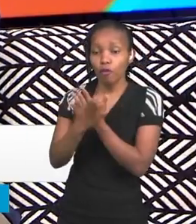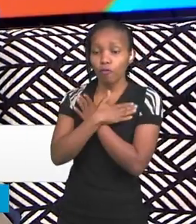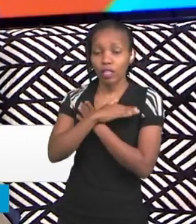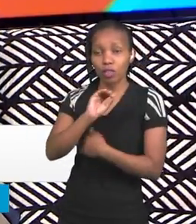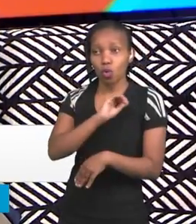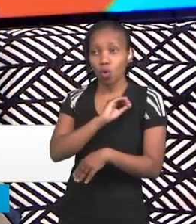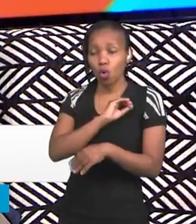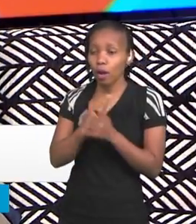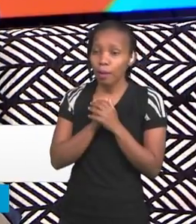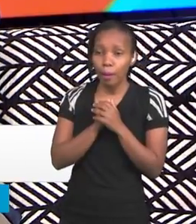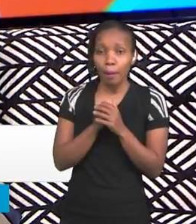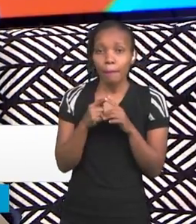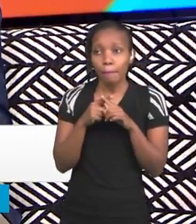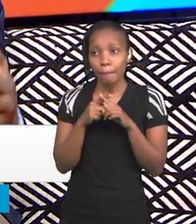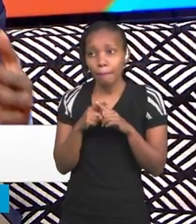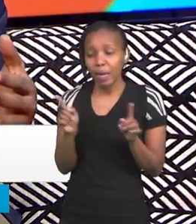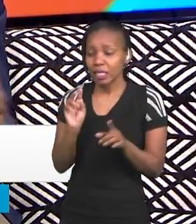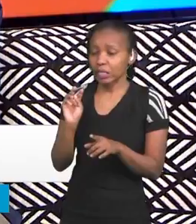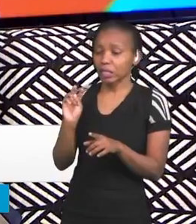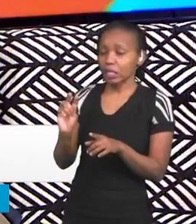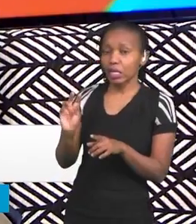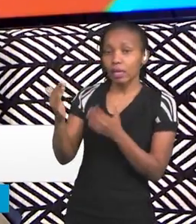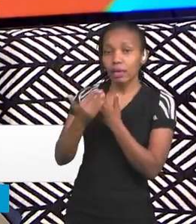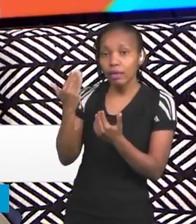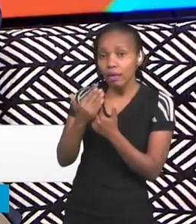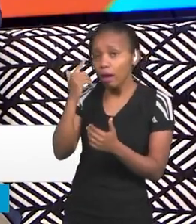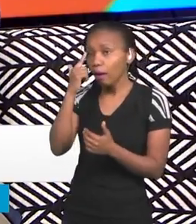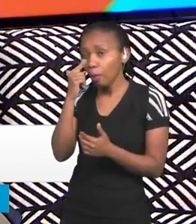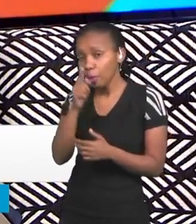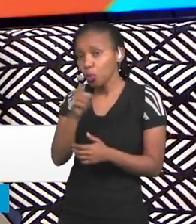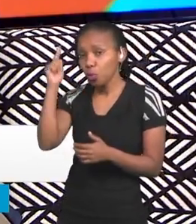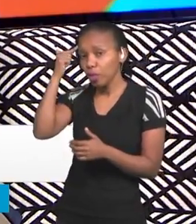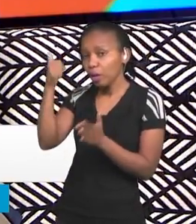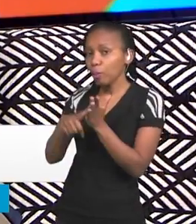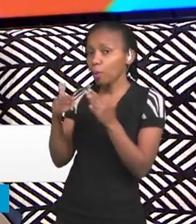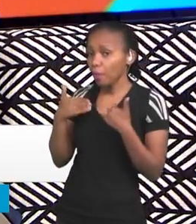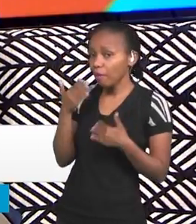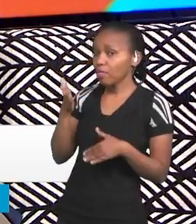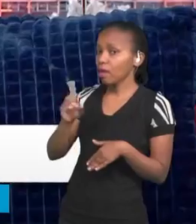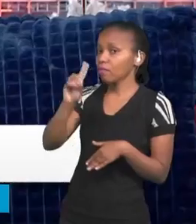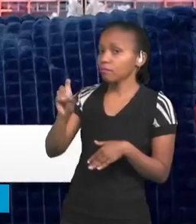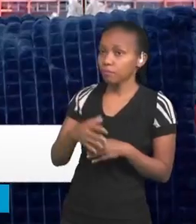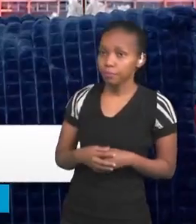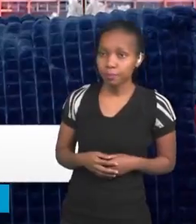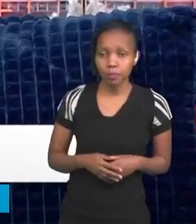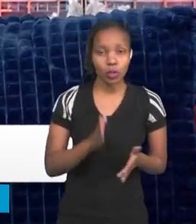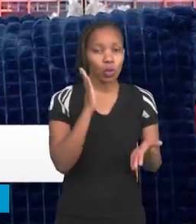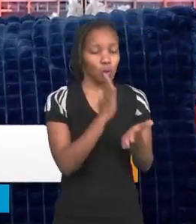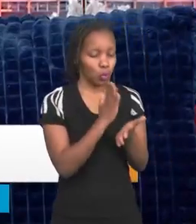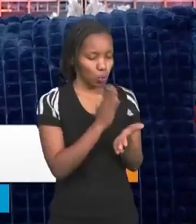hangs out with. But looking at the home care, do you think there's a gap over there? There's actually a huge